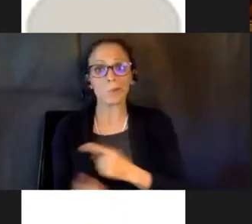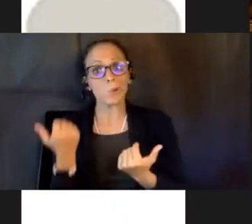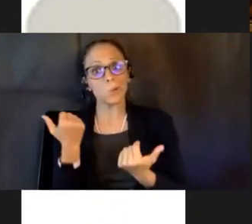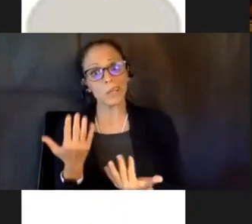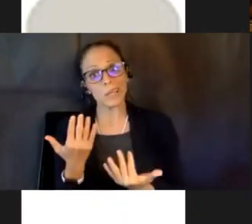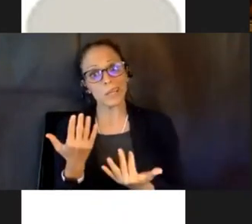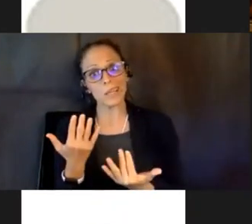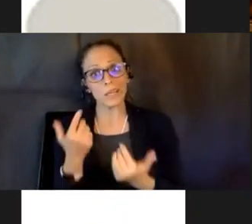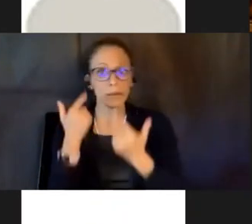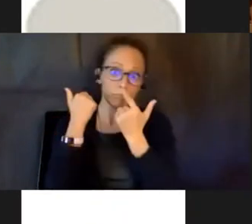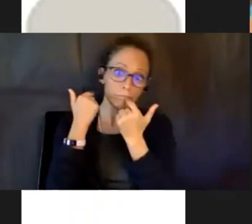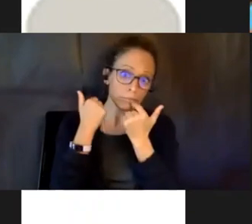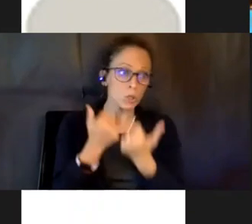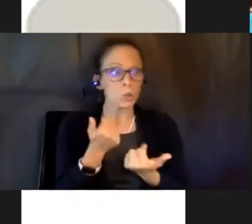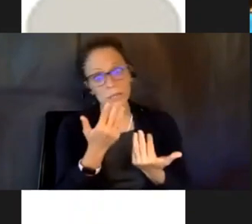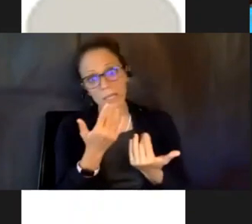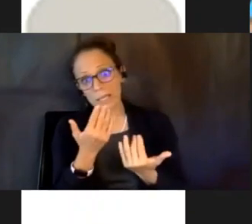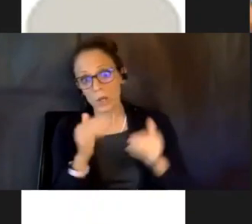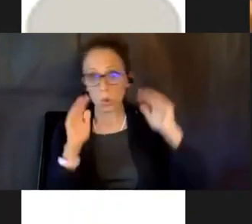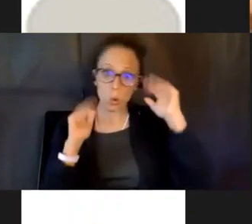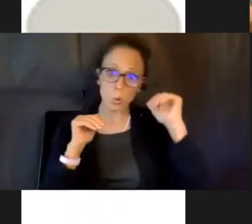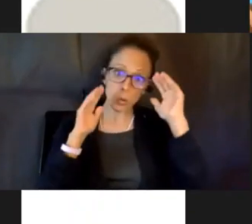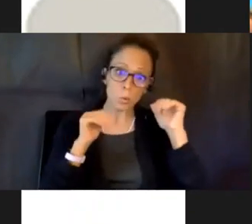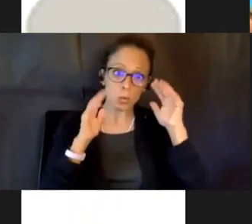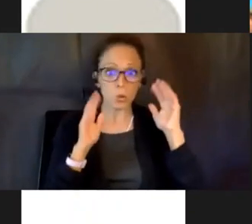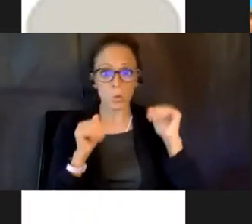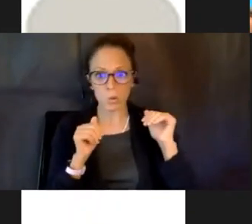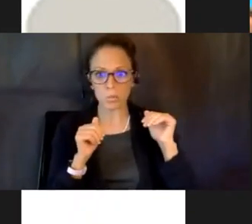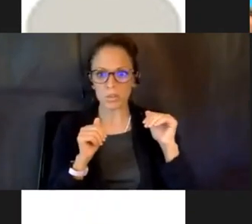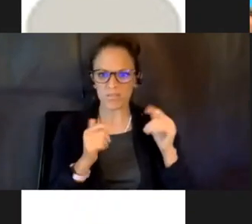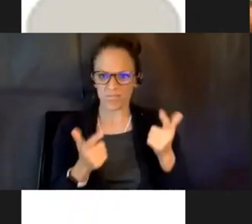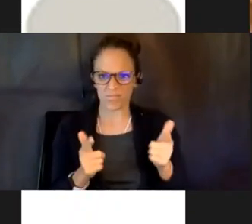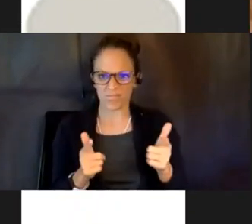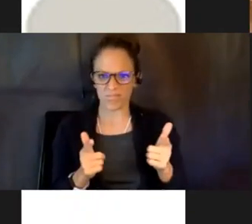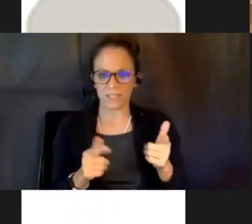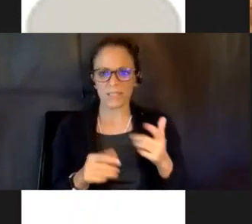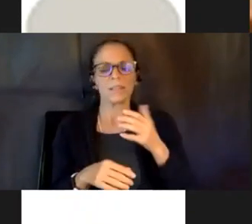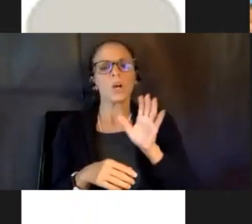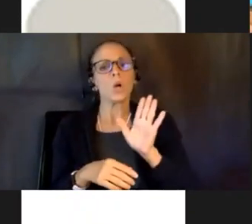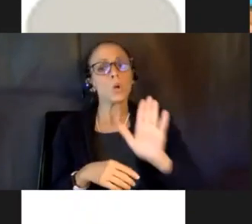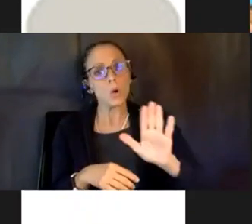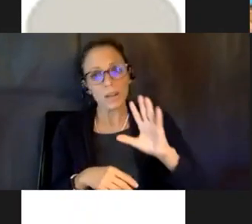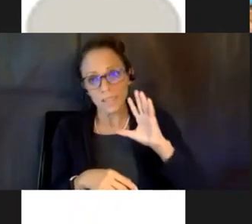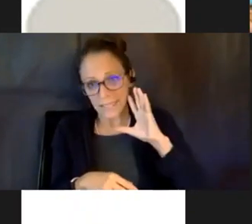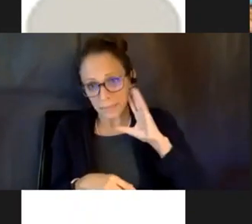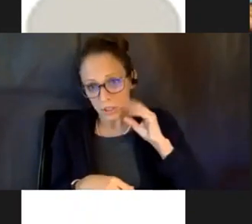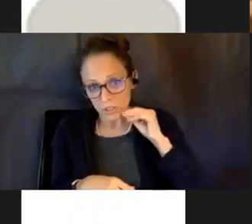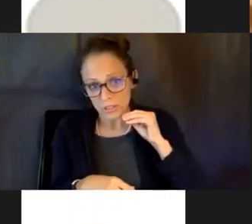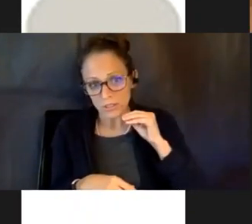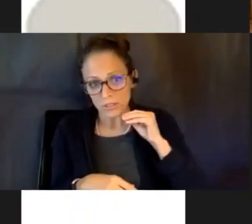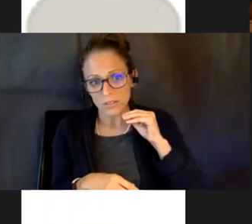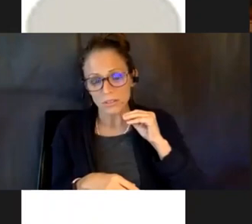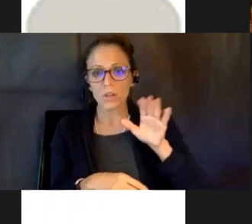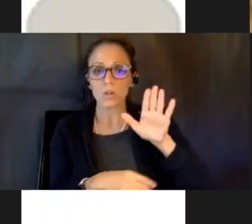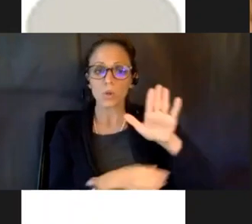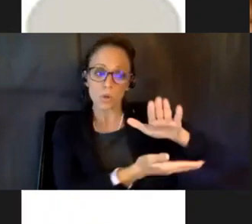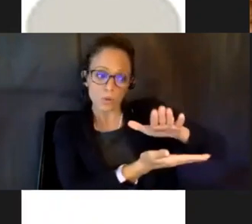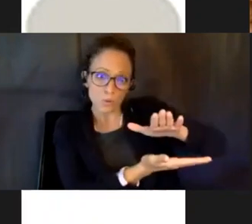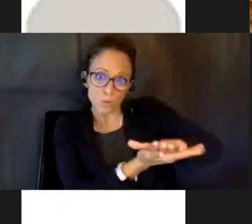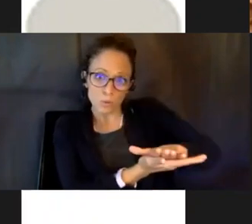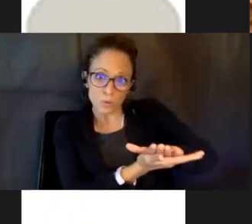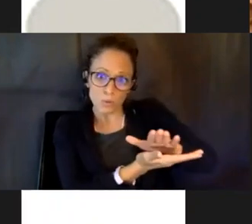shot. Your experience, not only your academic experience, your lived experience, the time you've spent